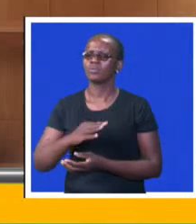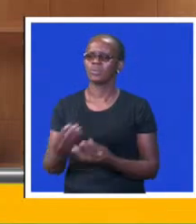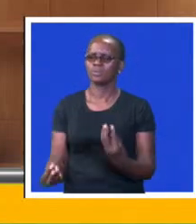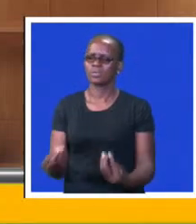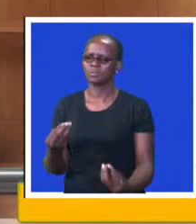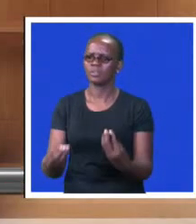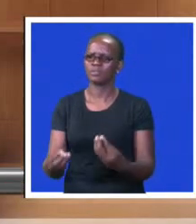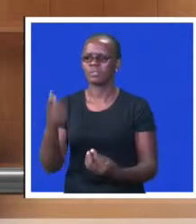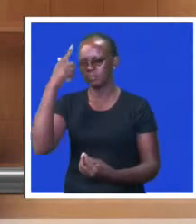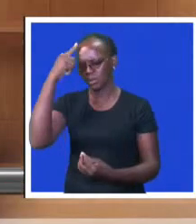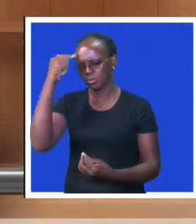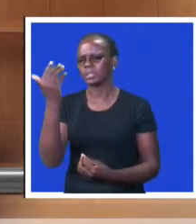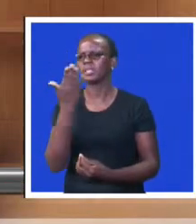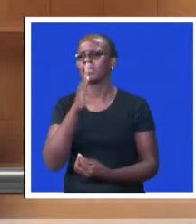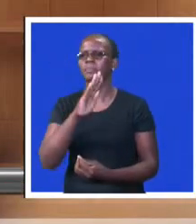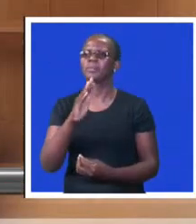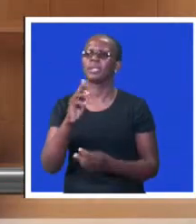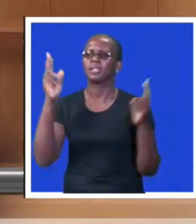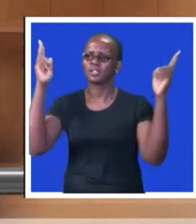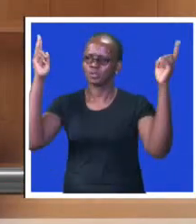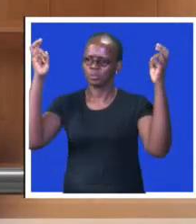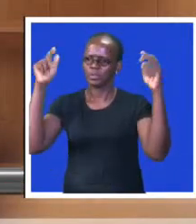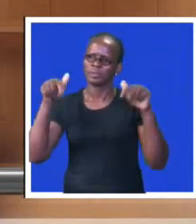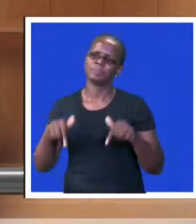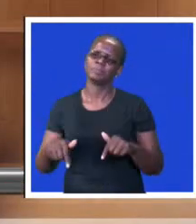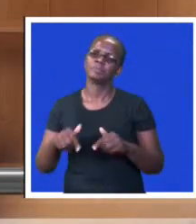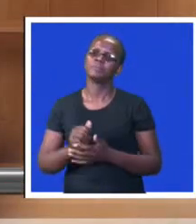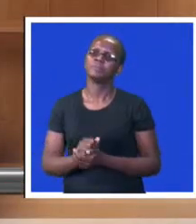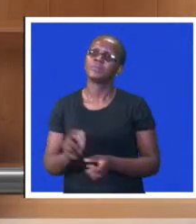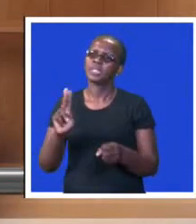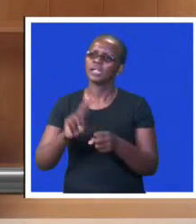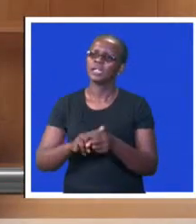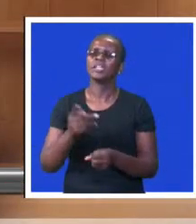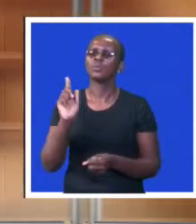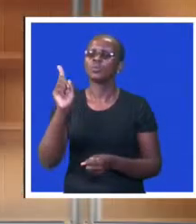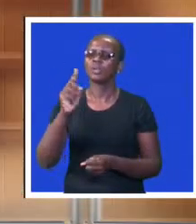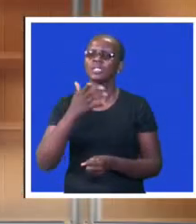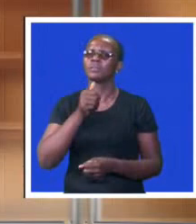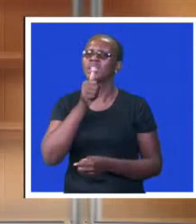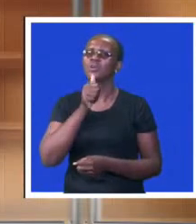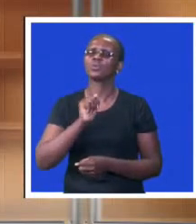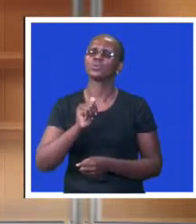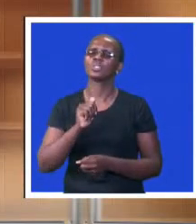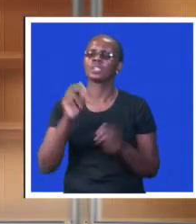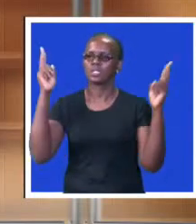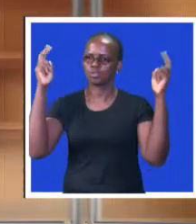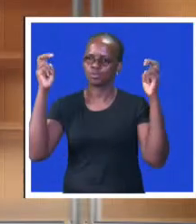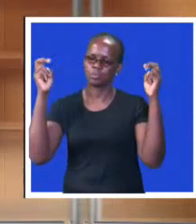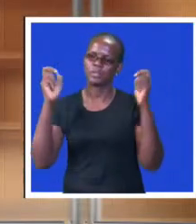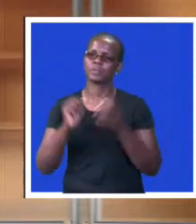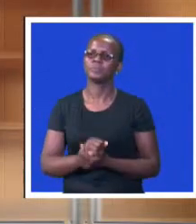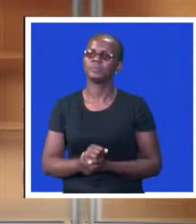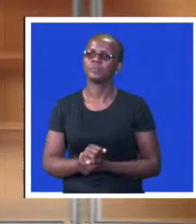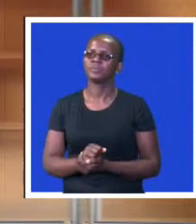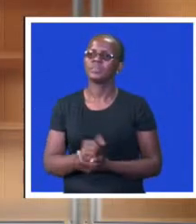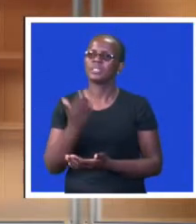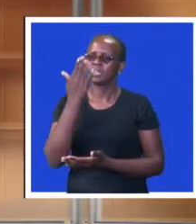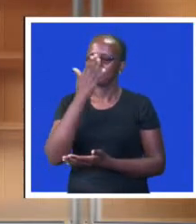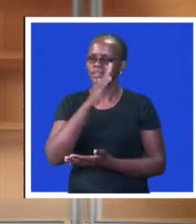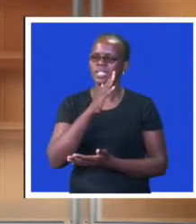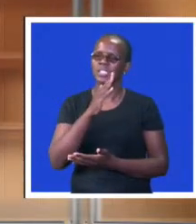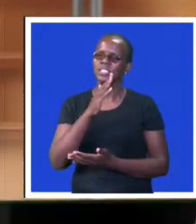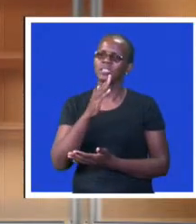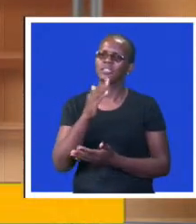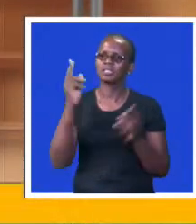of the lesson, and what materials are they supposed to have for this lesson? By the end of the lesson, I'm expecting my learners